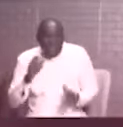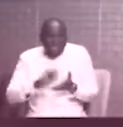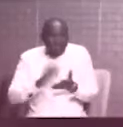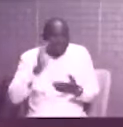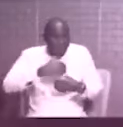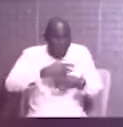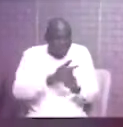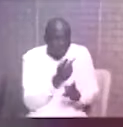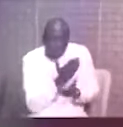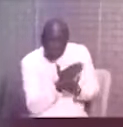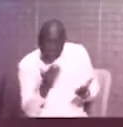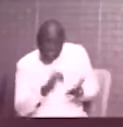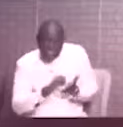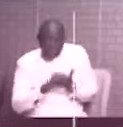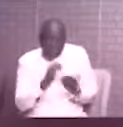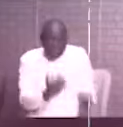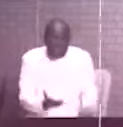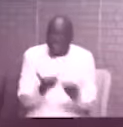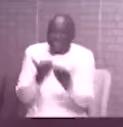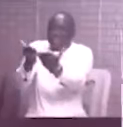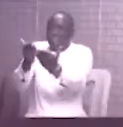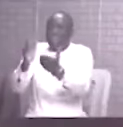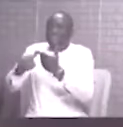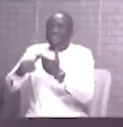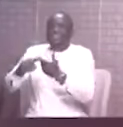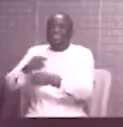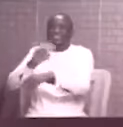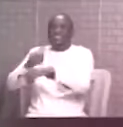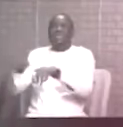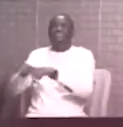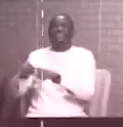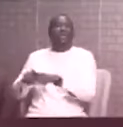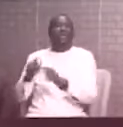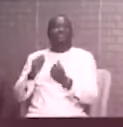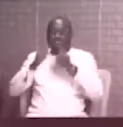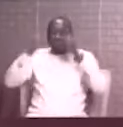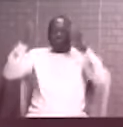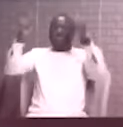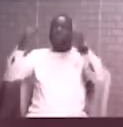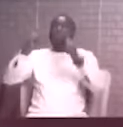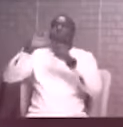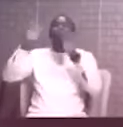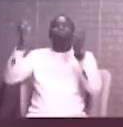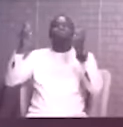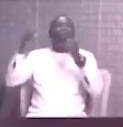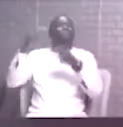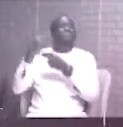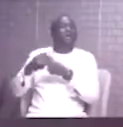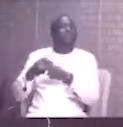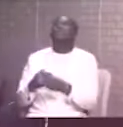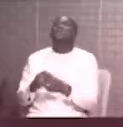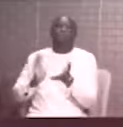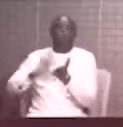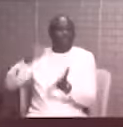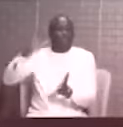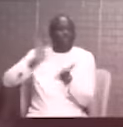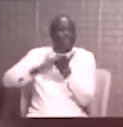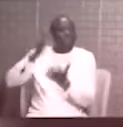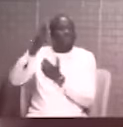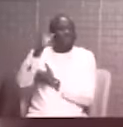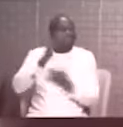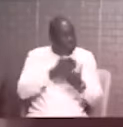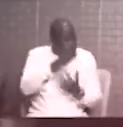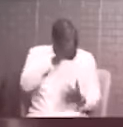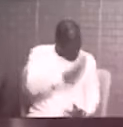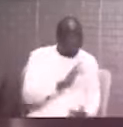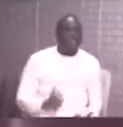that is presented to the nations as a trophy. We call it glory. The glory of God in and through your life. Can I